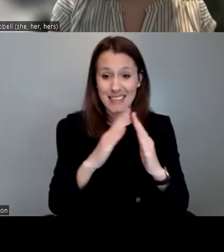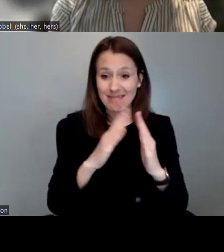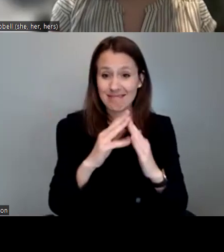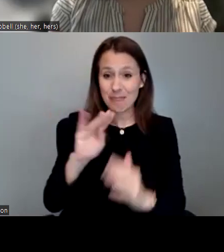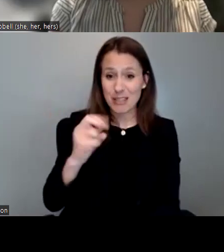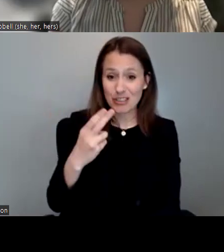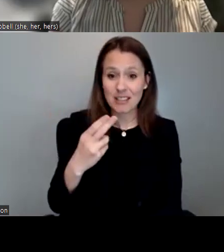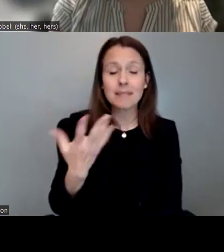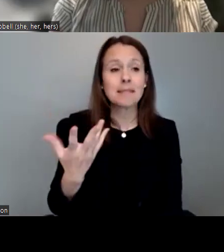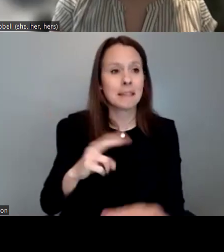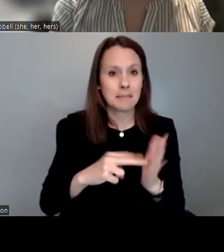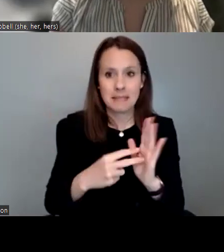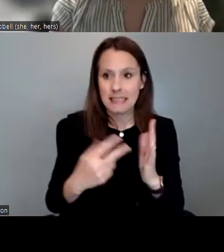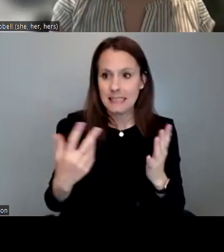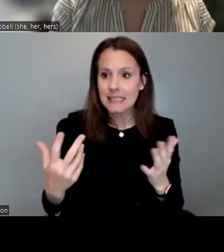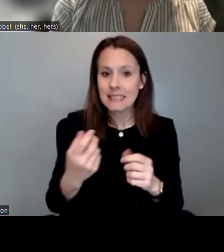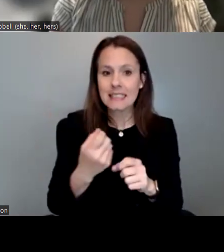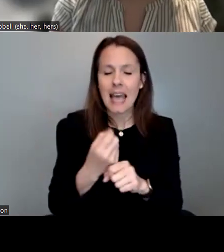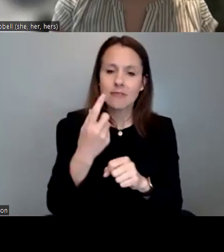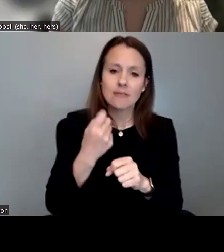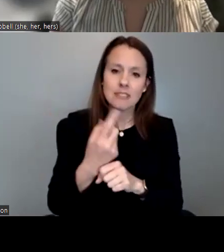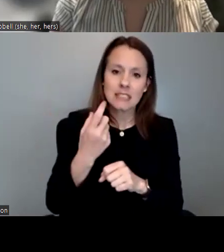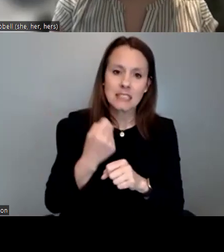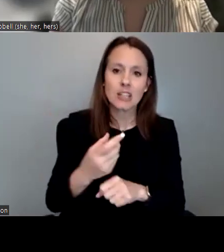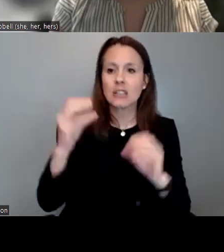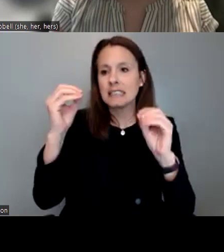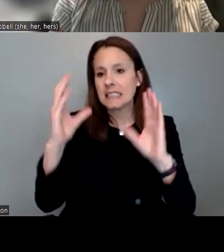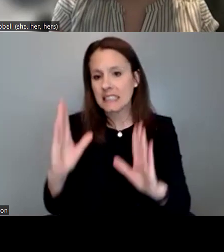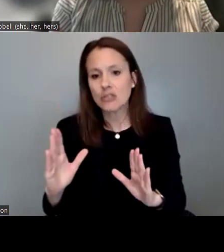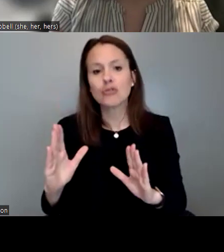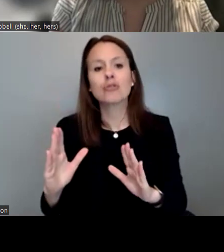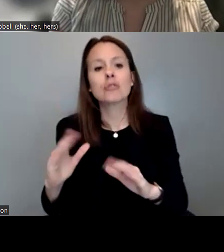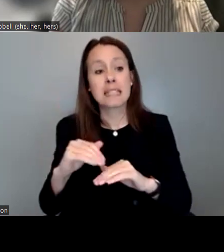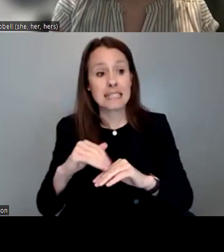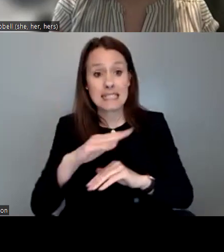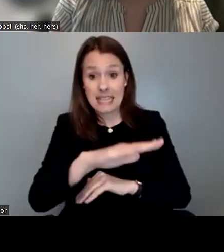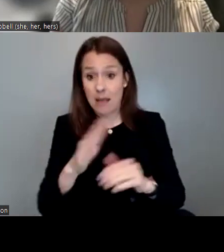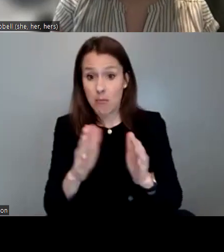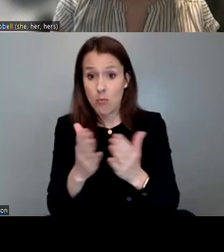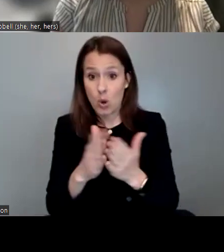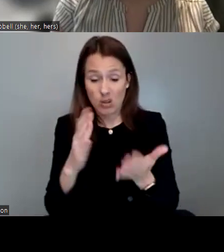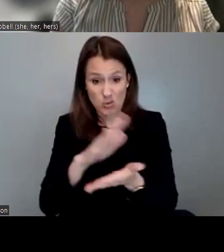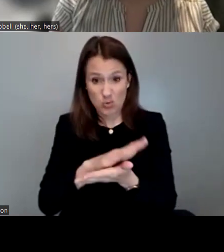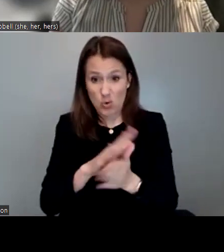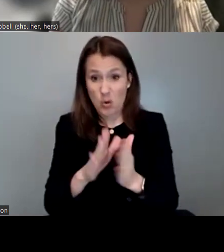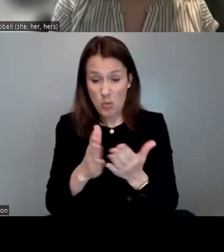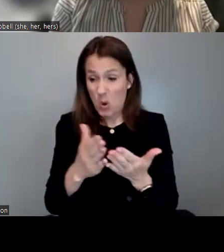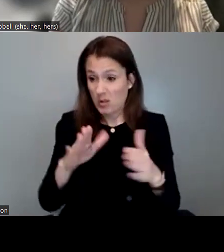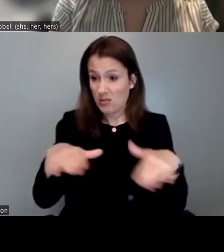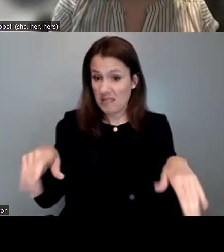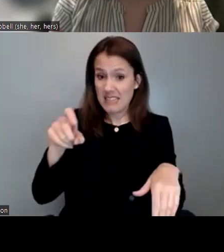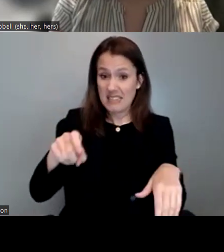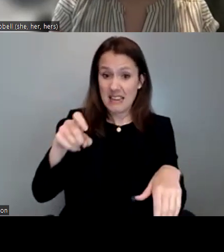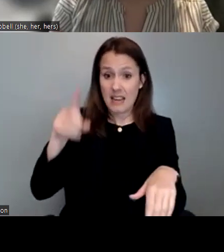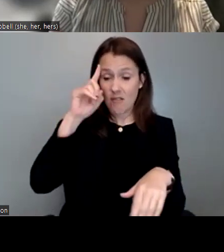so every year, teachers send in the textbooks that the kids will need for the following